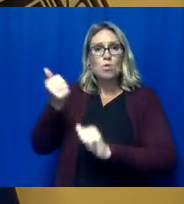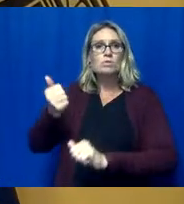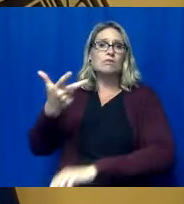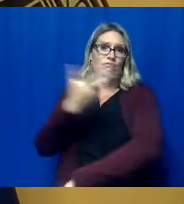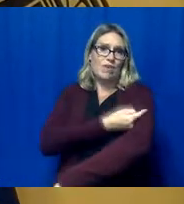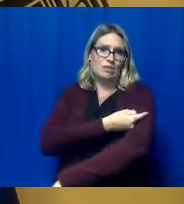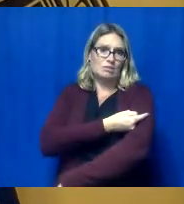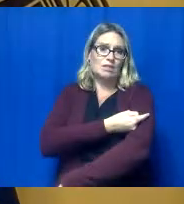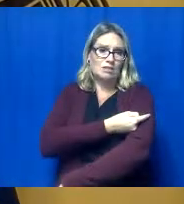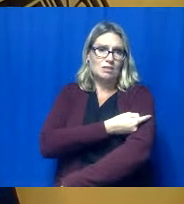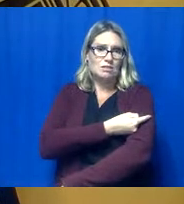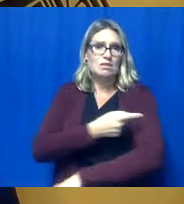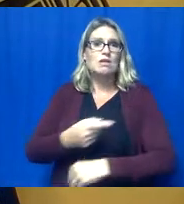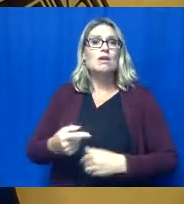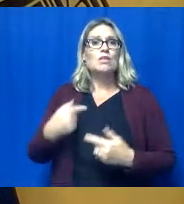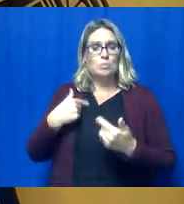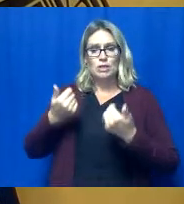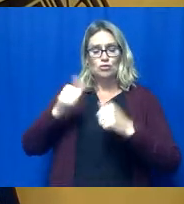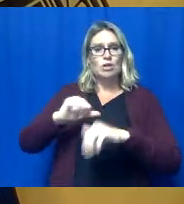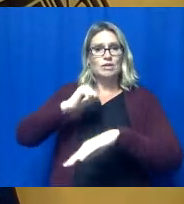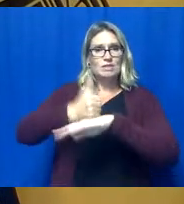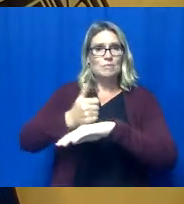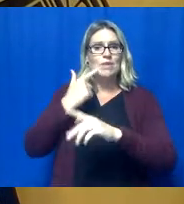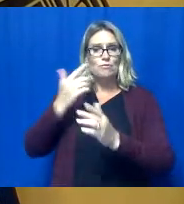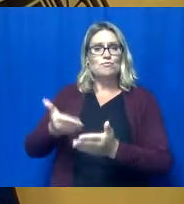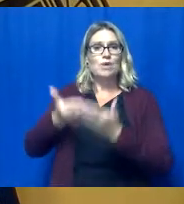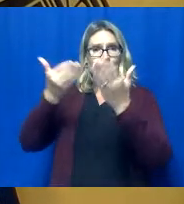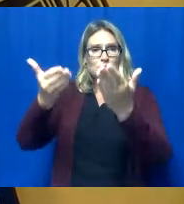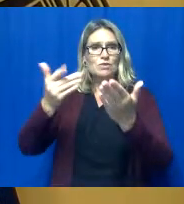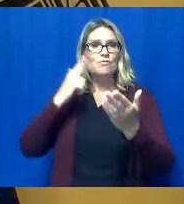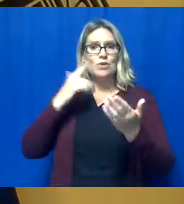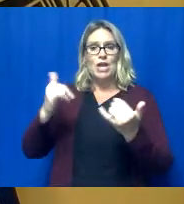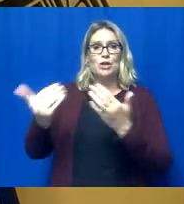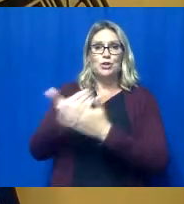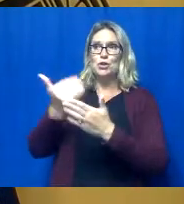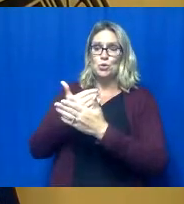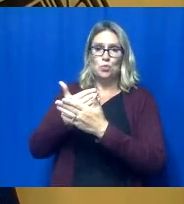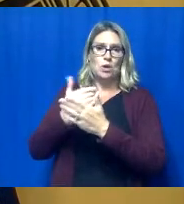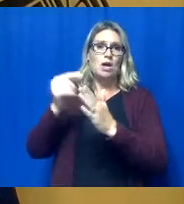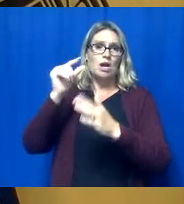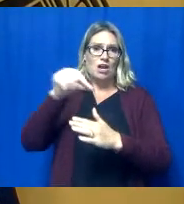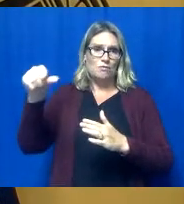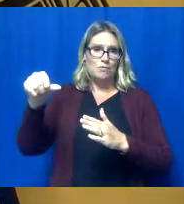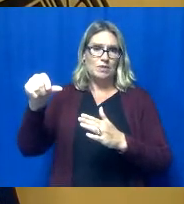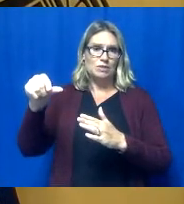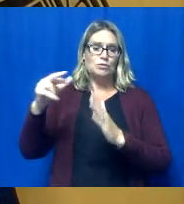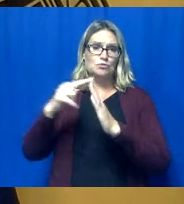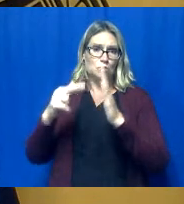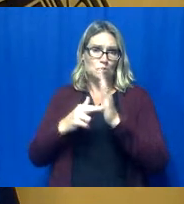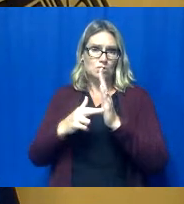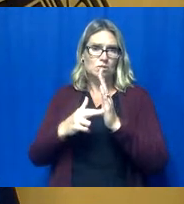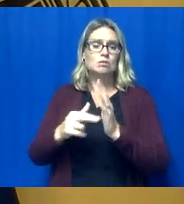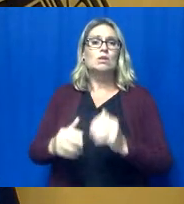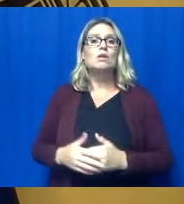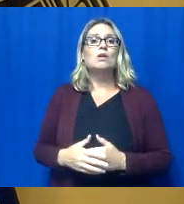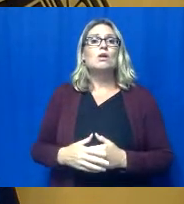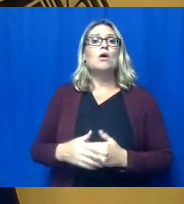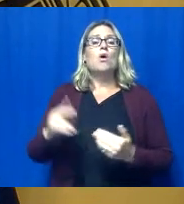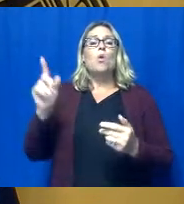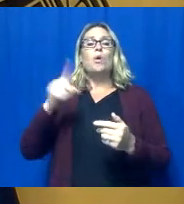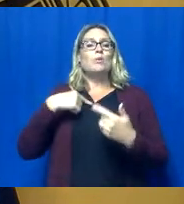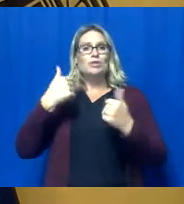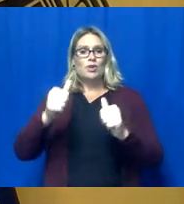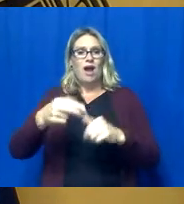took into account when we made the recommendations about the current measures. It was really based on targeting the higher risk areas where